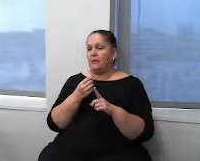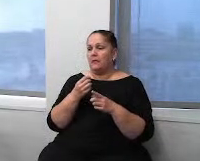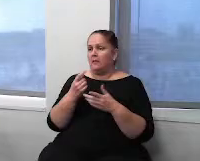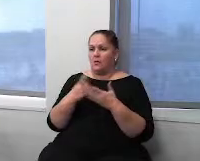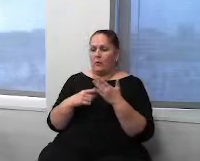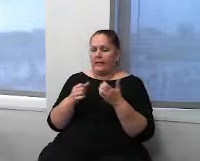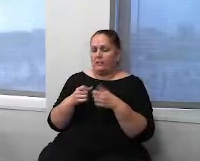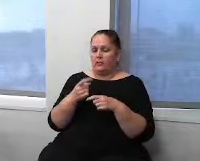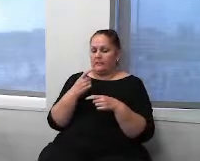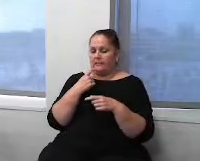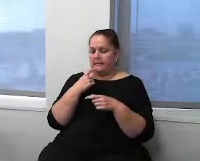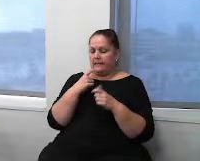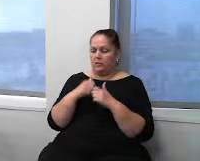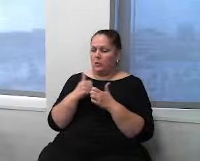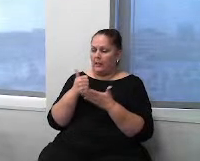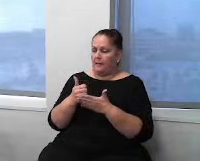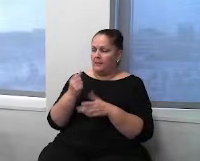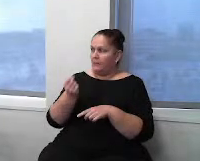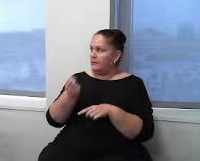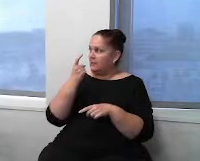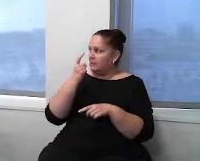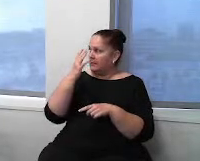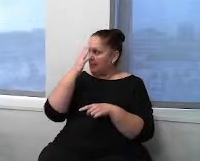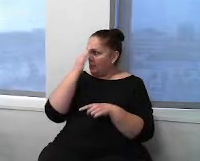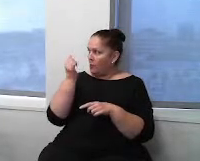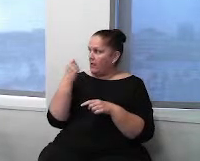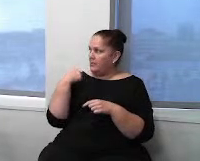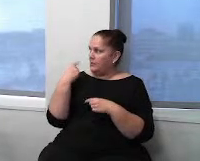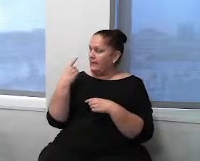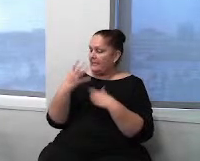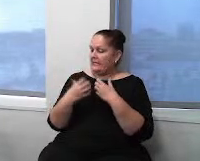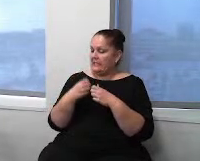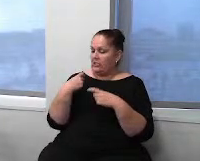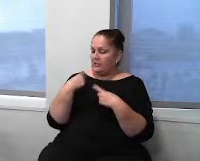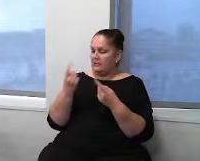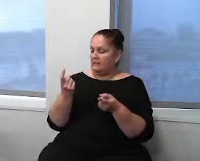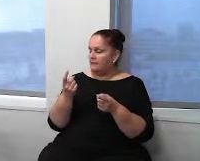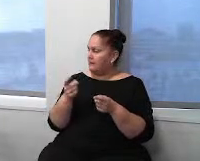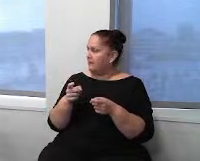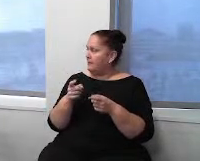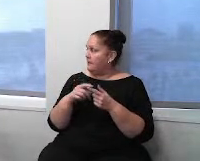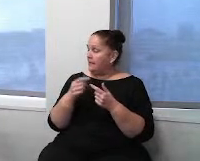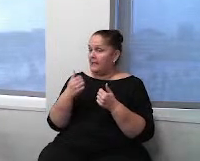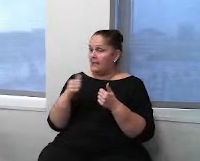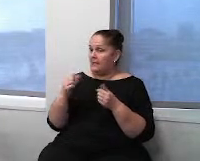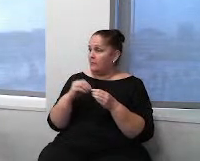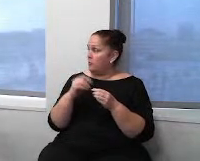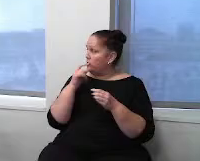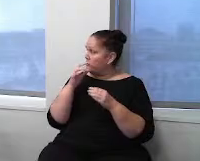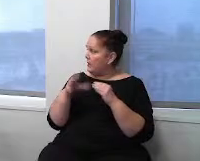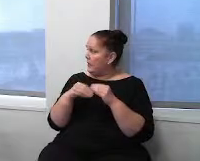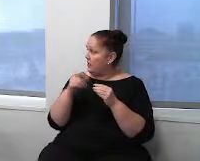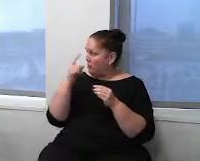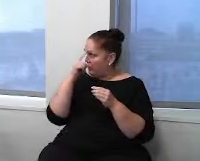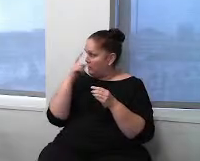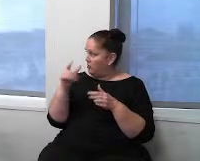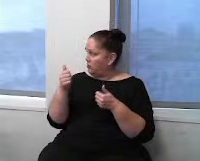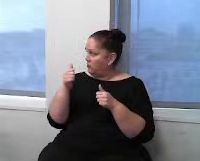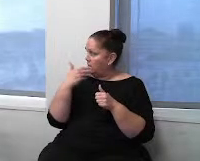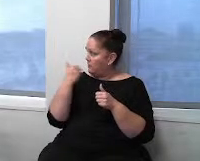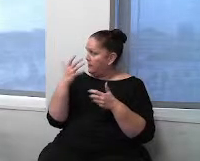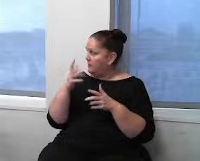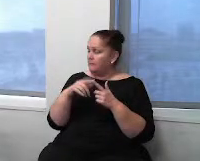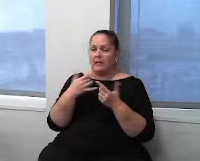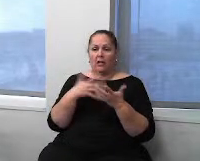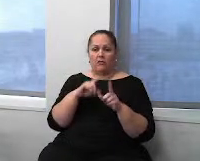misfortune. And what can you say to help him understand why so many years have gone by? Is there anything more for you to add, or you